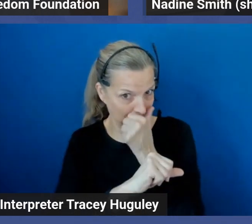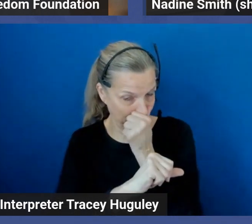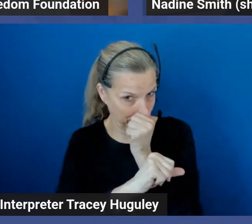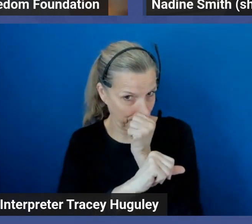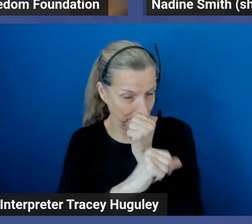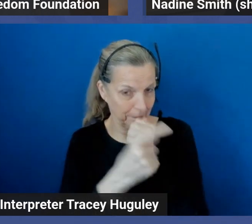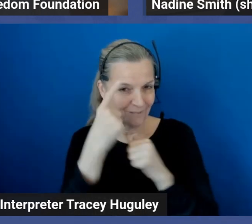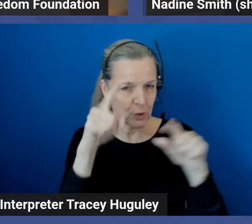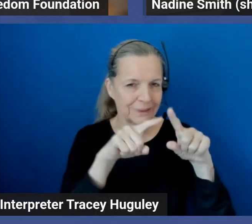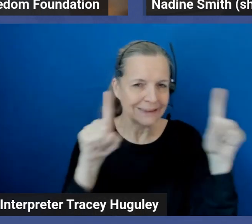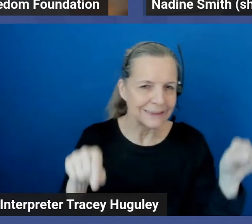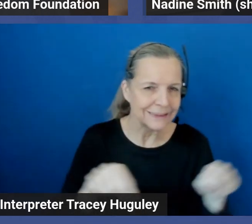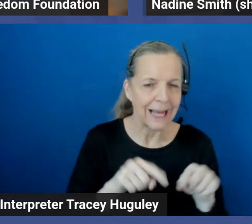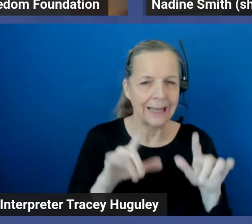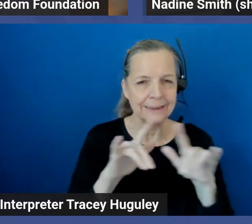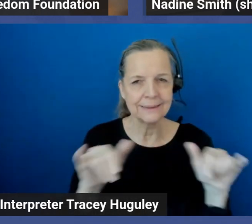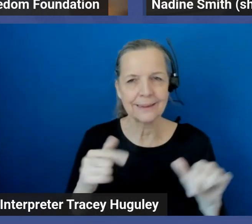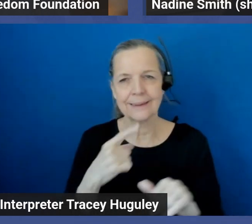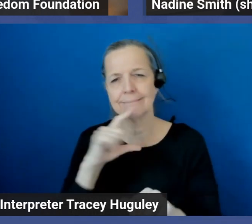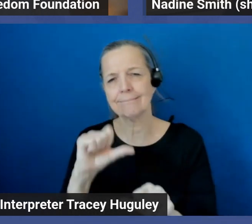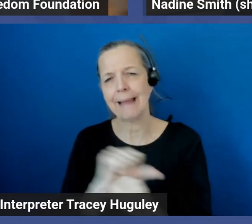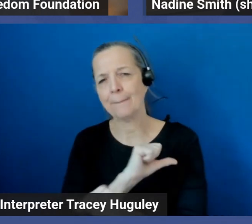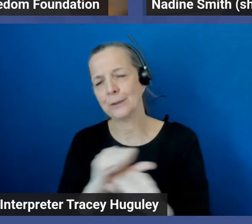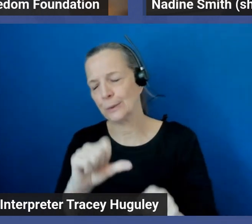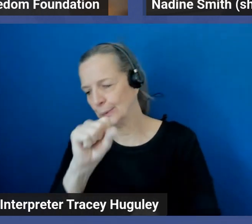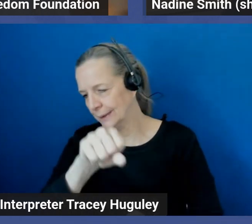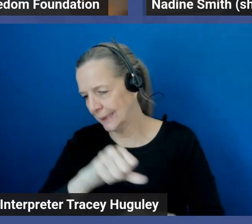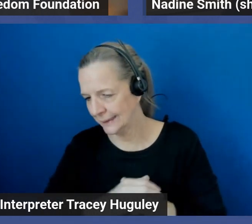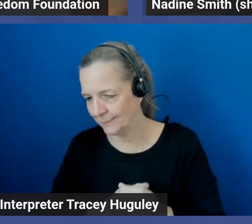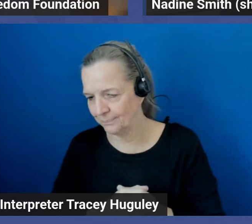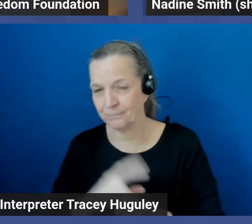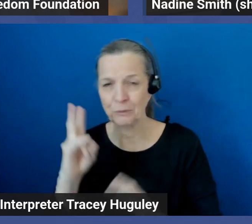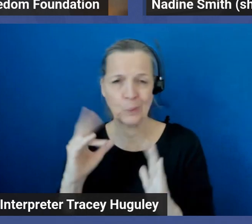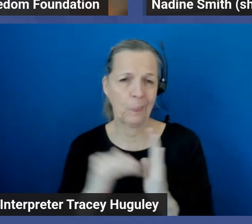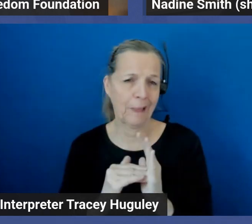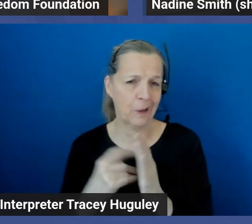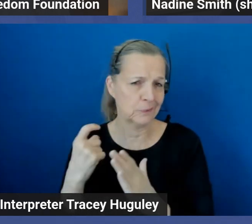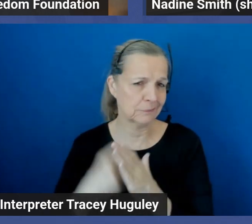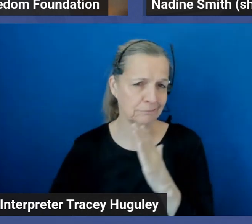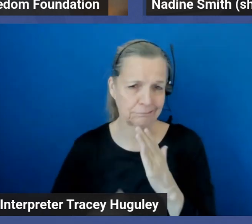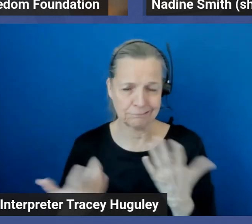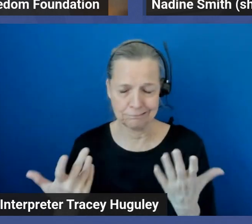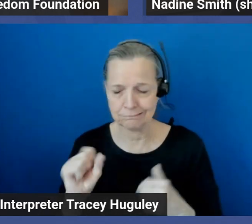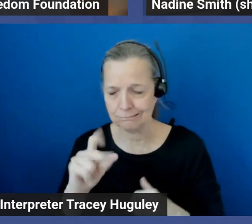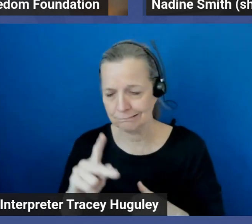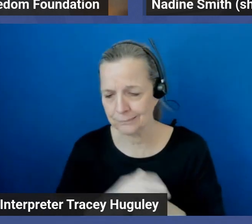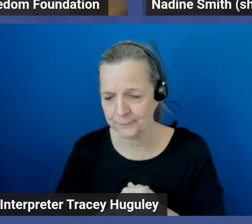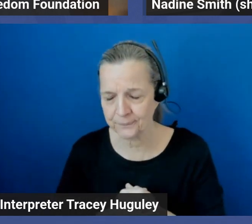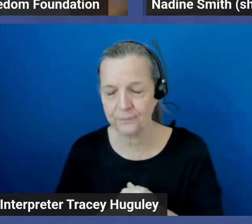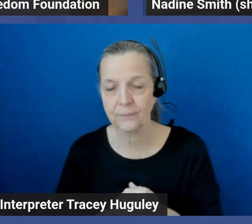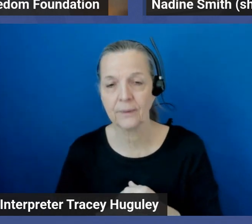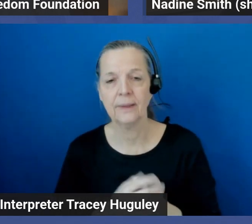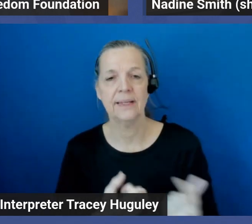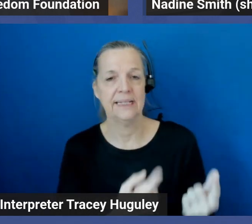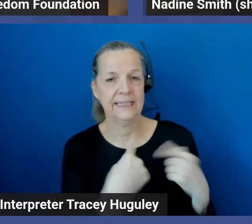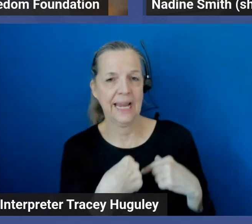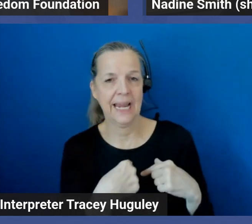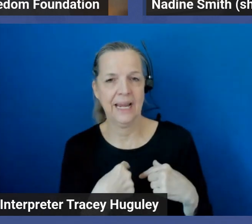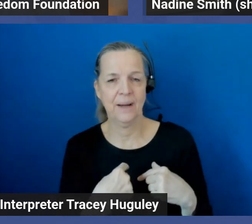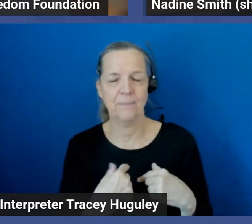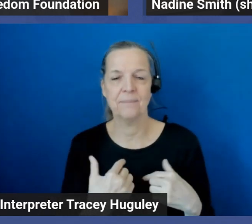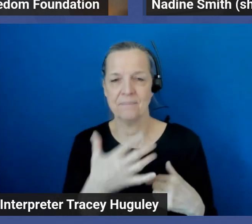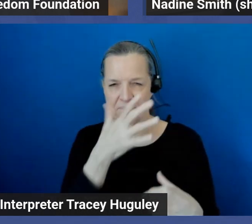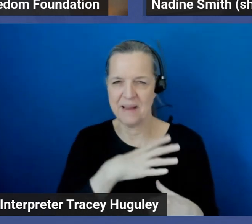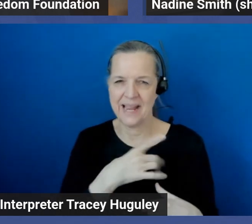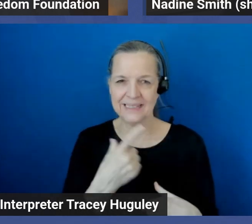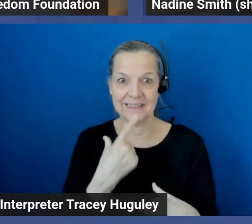signage and different things. Absolutely. We thought, $2,000 maybe, right? So he came back, he said, I got good news and I got bad